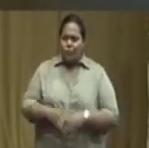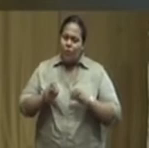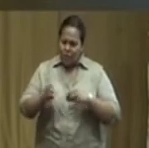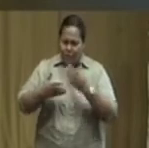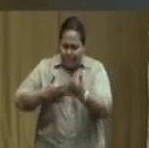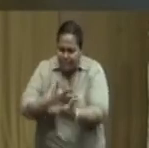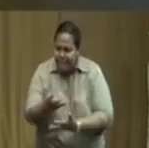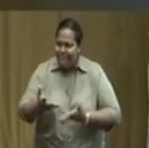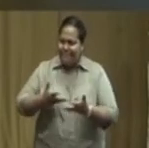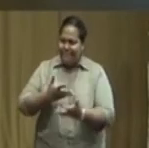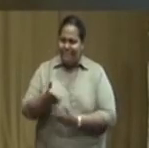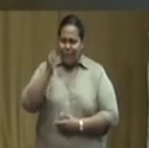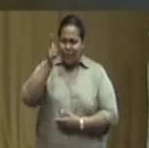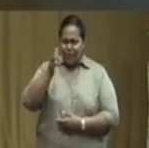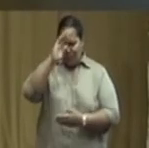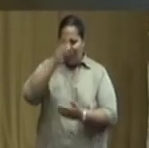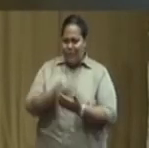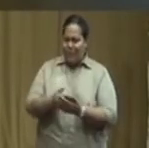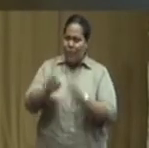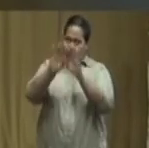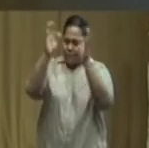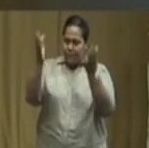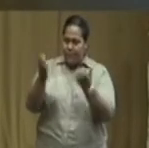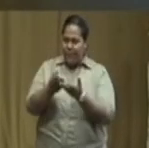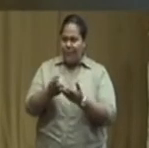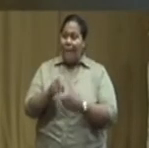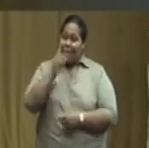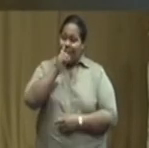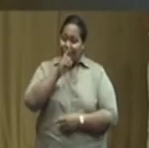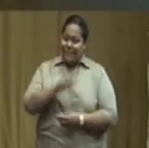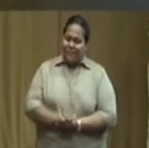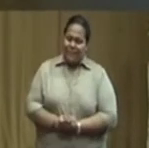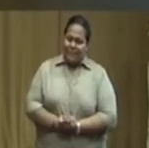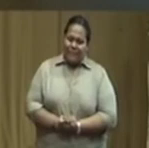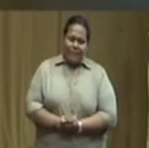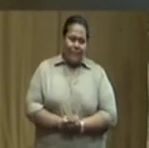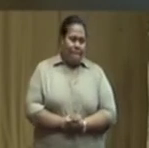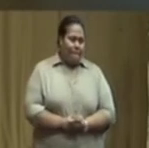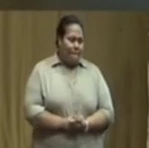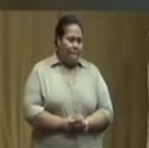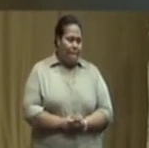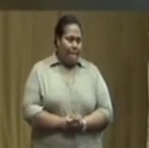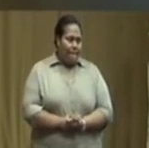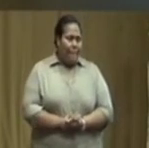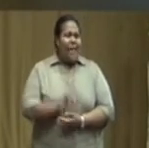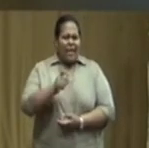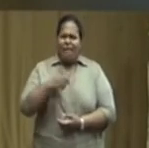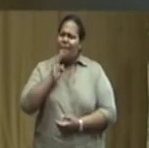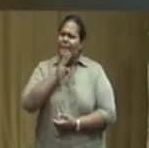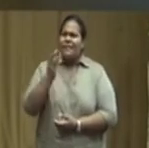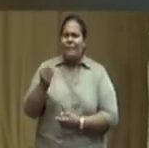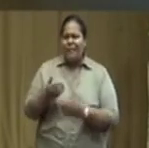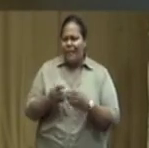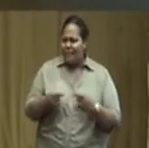needs of people all over the world. As utopian as that may sound, in principle, that's something that I can very much get